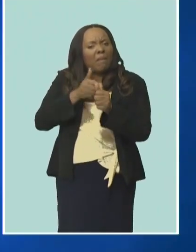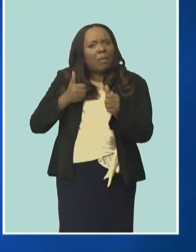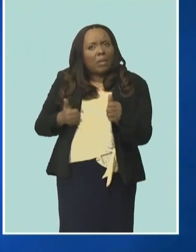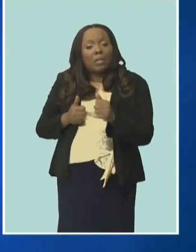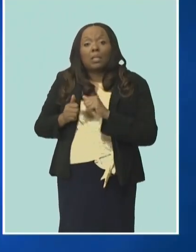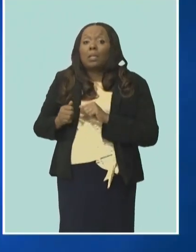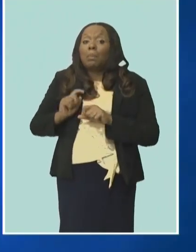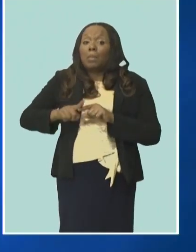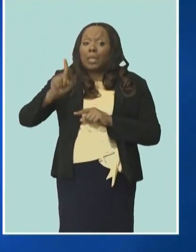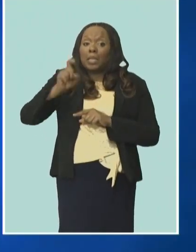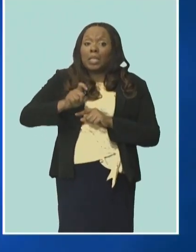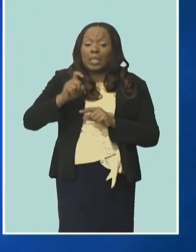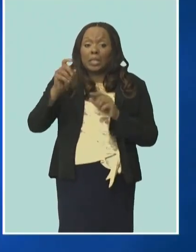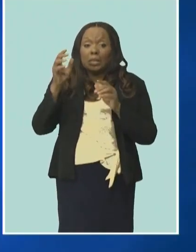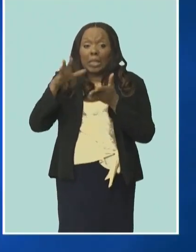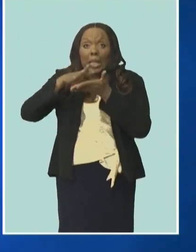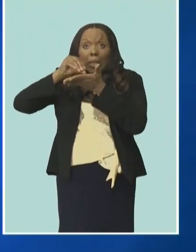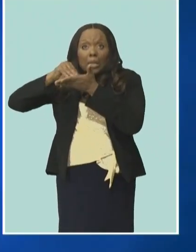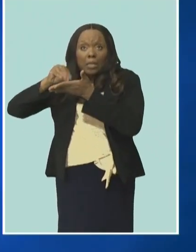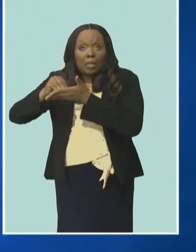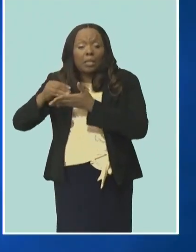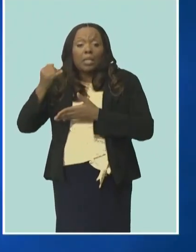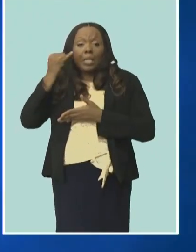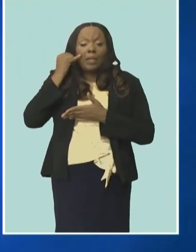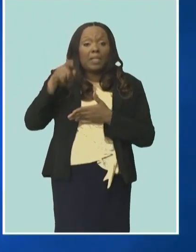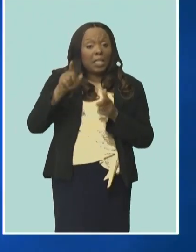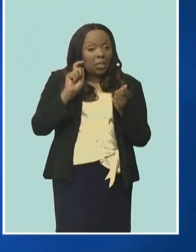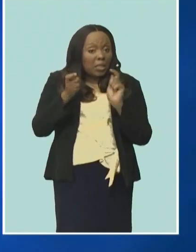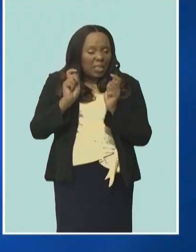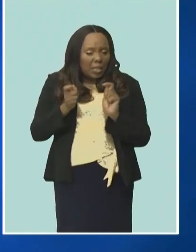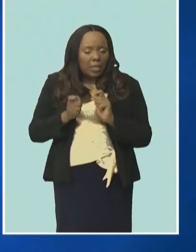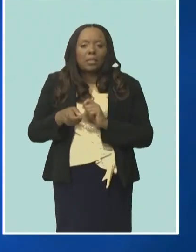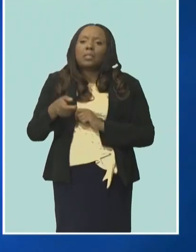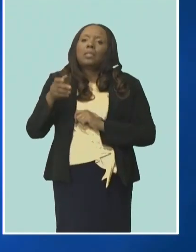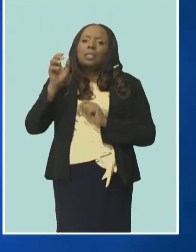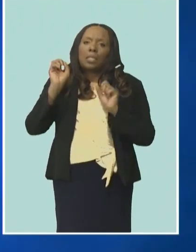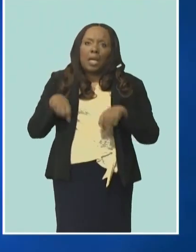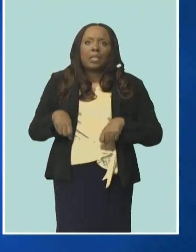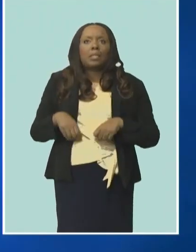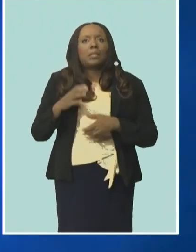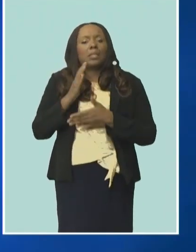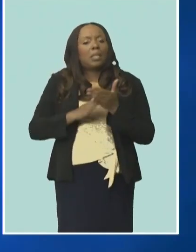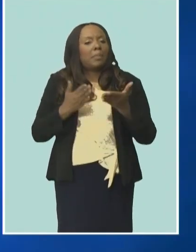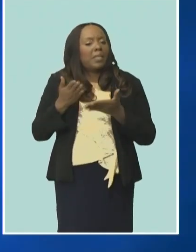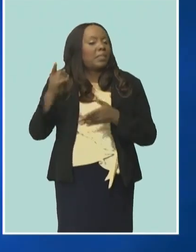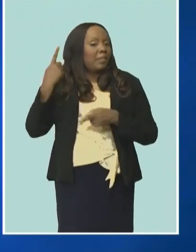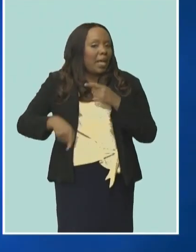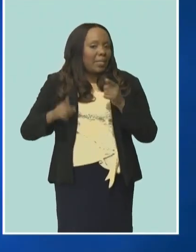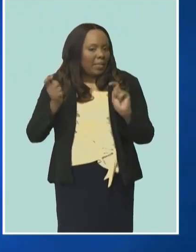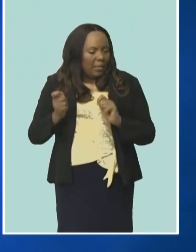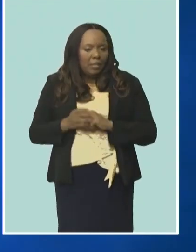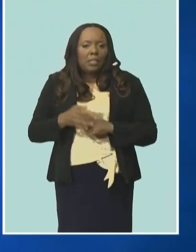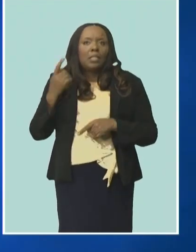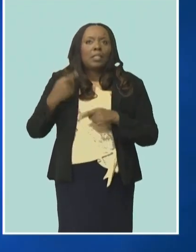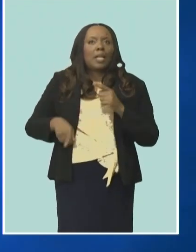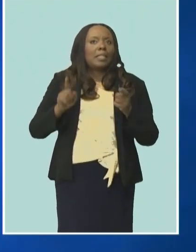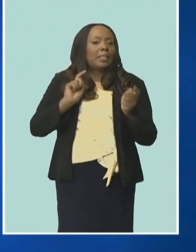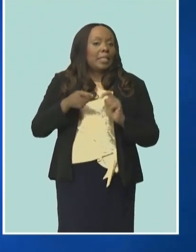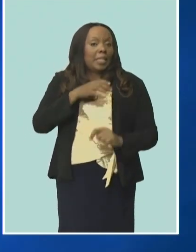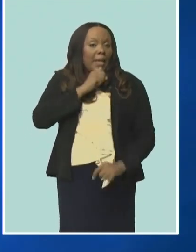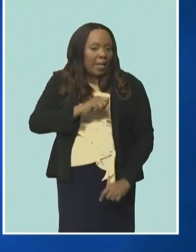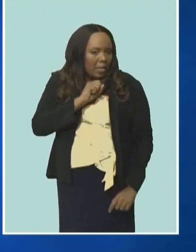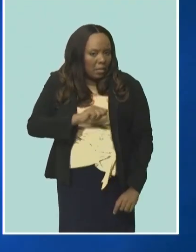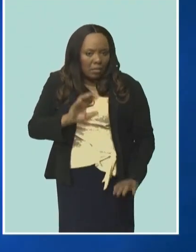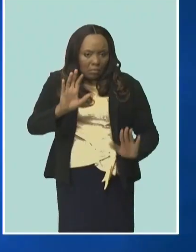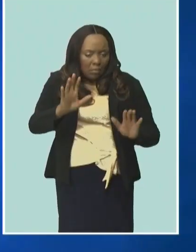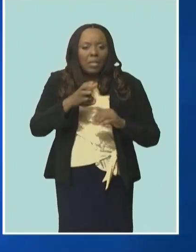what is modifiable, then let's modify it. Yeah. Because there are things that are non-modifiable. For example, your age. You cannot modify your age. And so